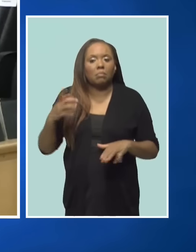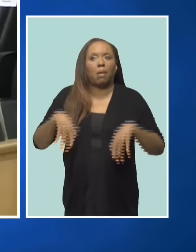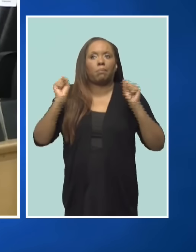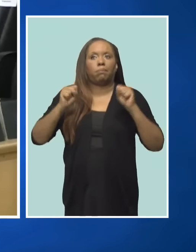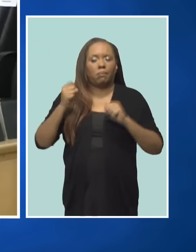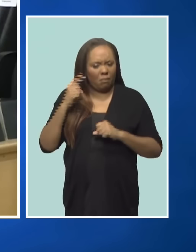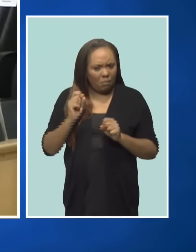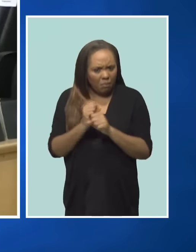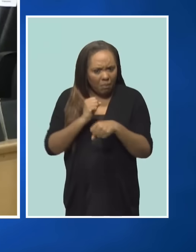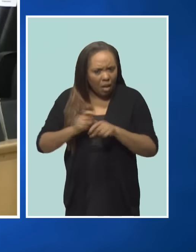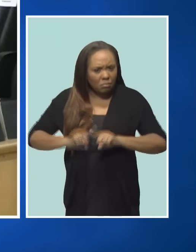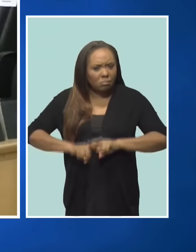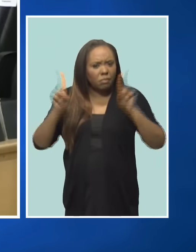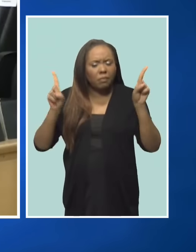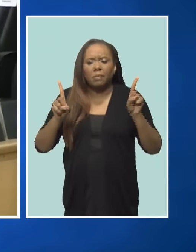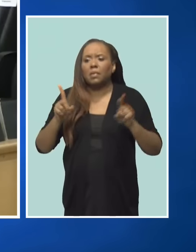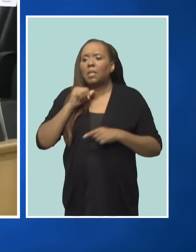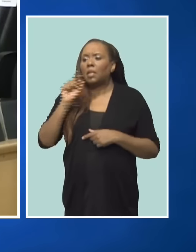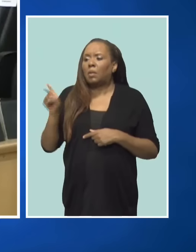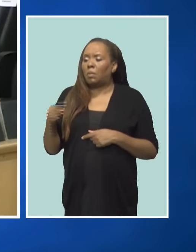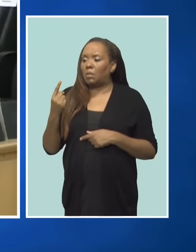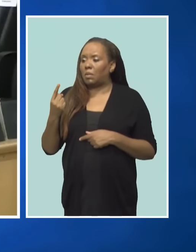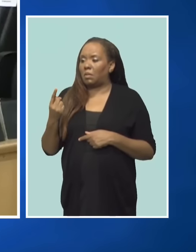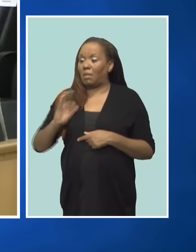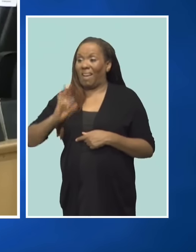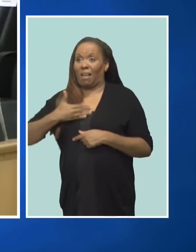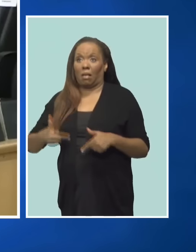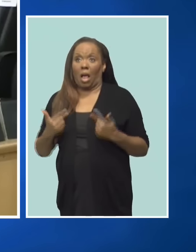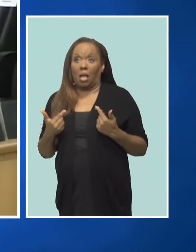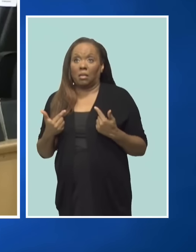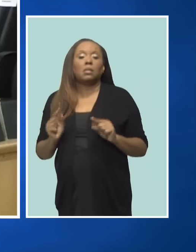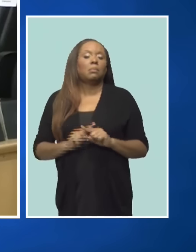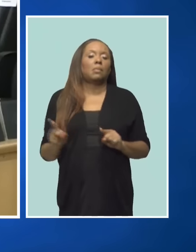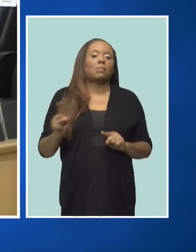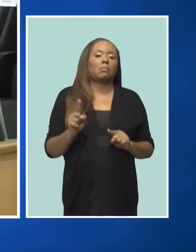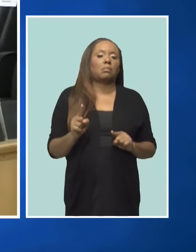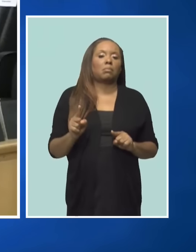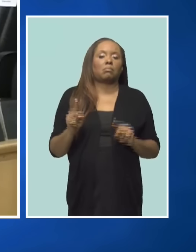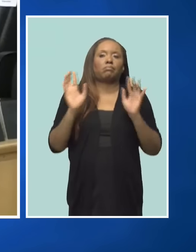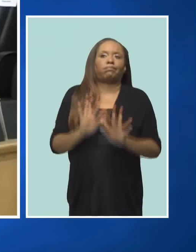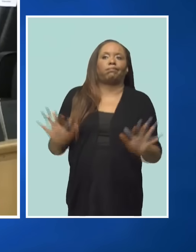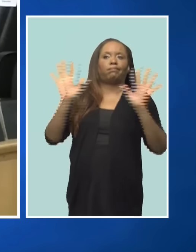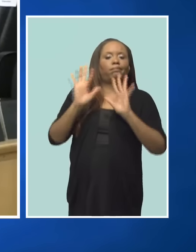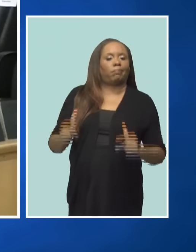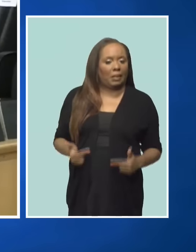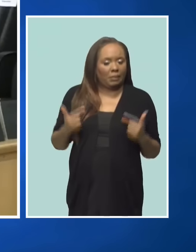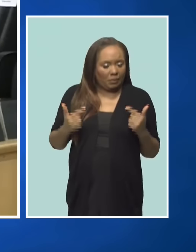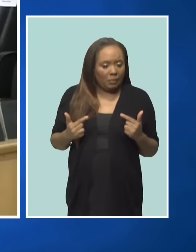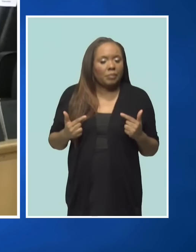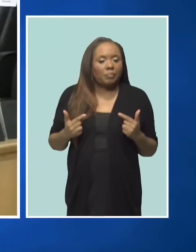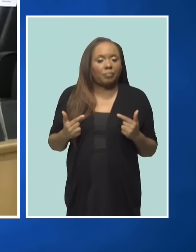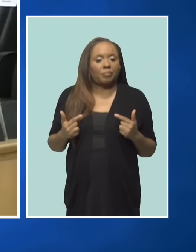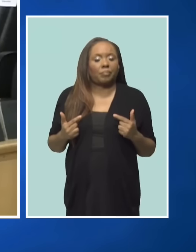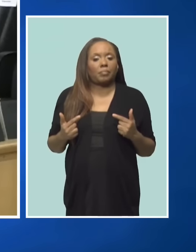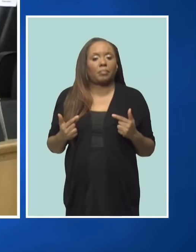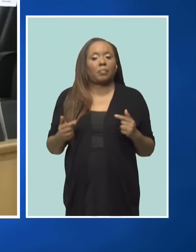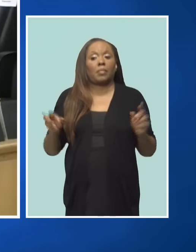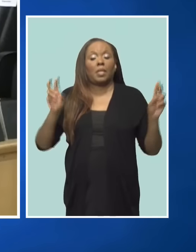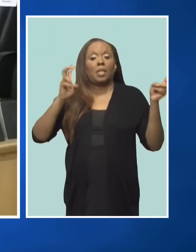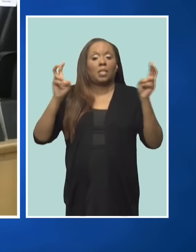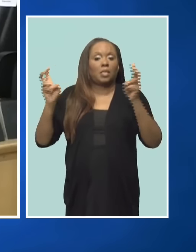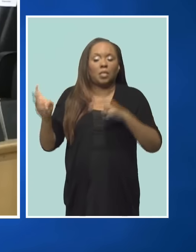a substantive difference, not just the lives of Barbadians, but we believe the lives of all global citizens, because these issues will continue